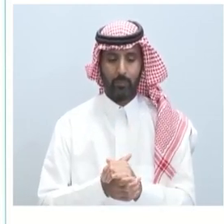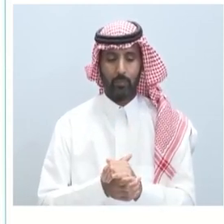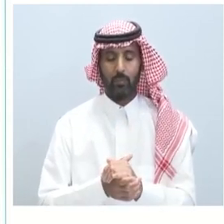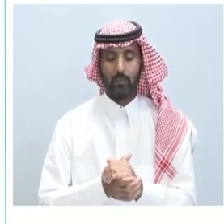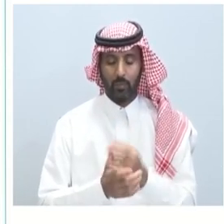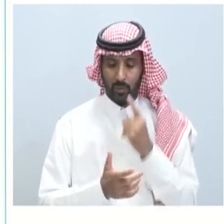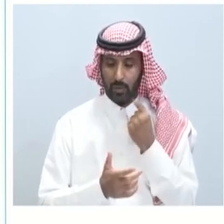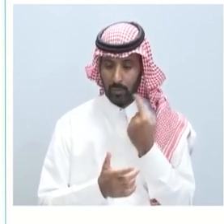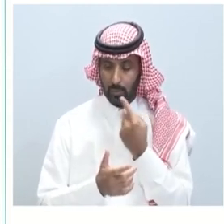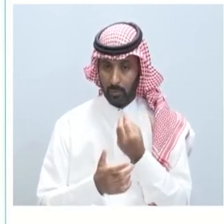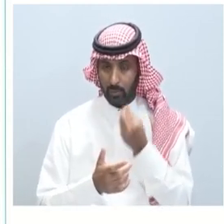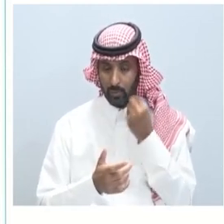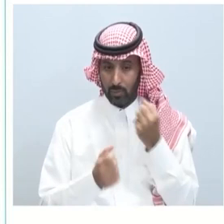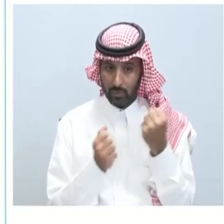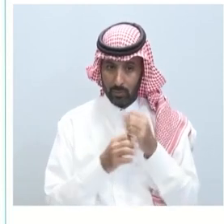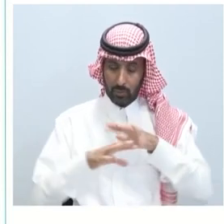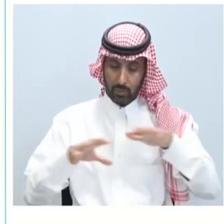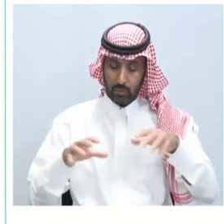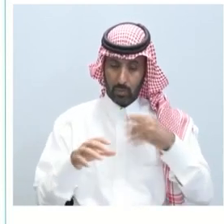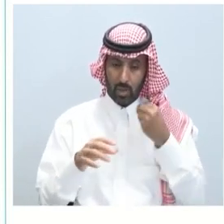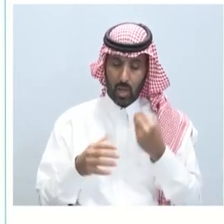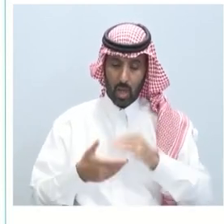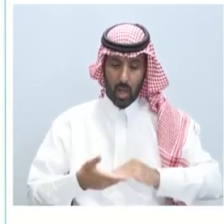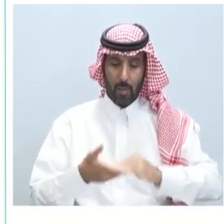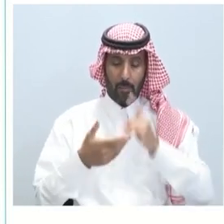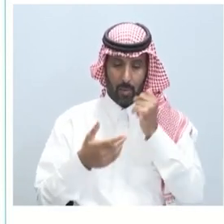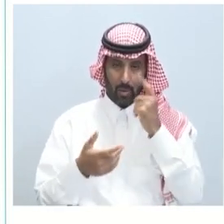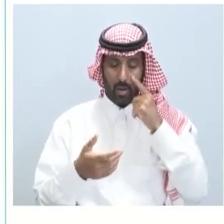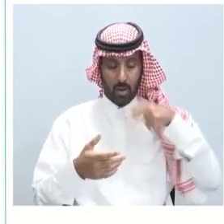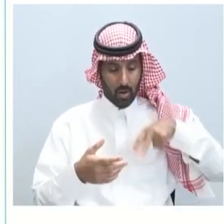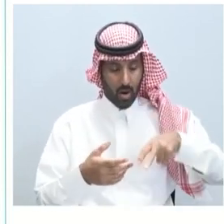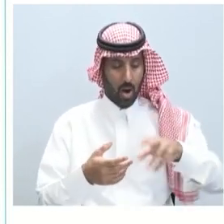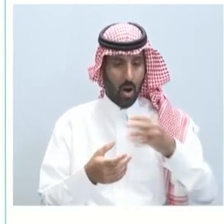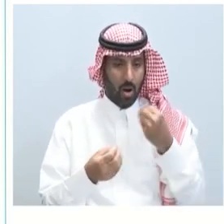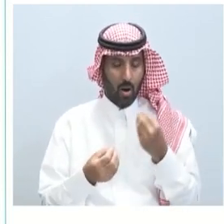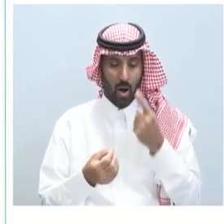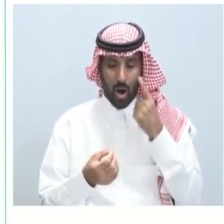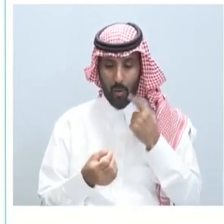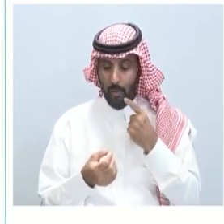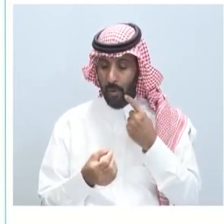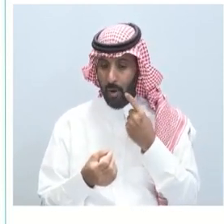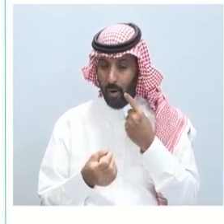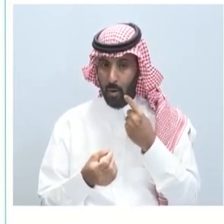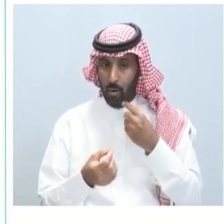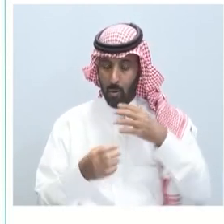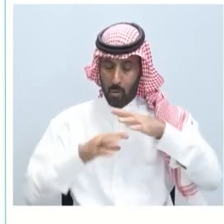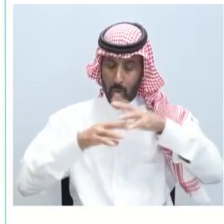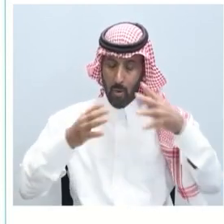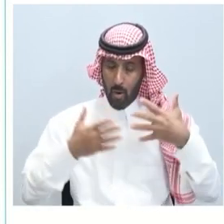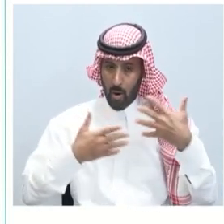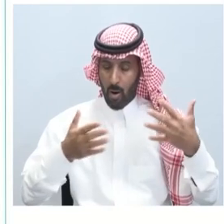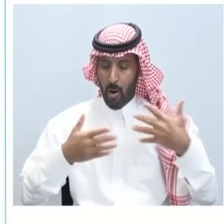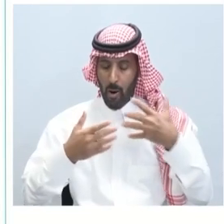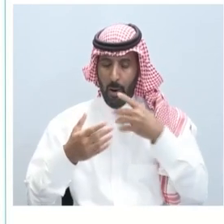The beautiful weather helped me to go outside to get some exercise. So,